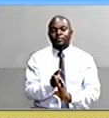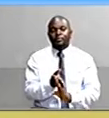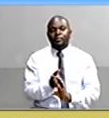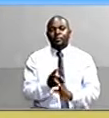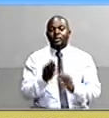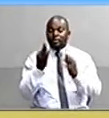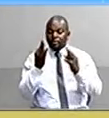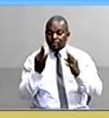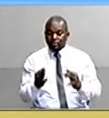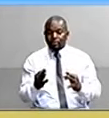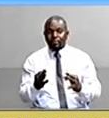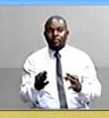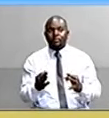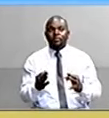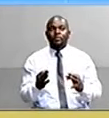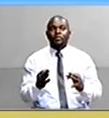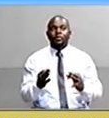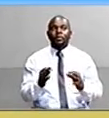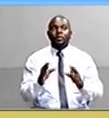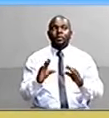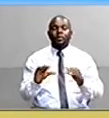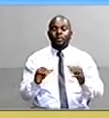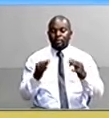No procession,